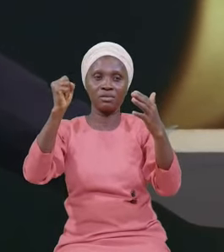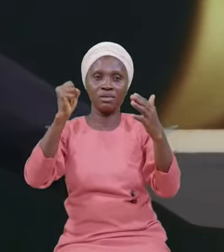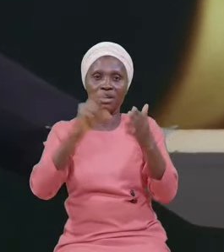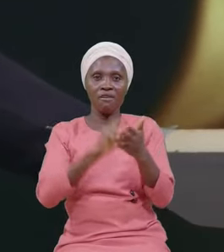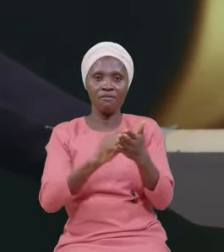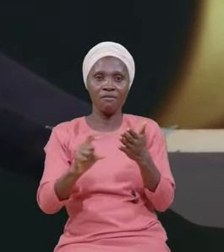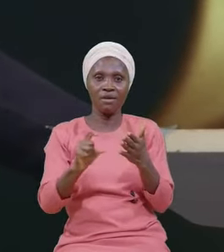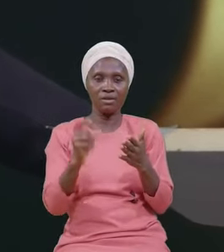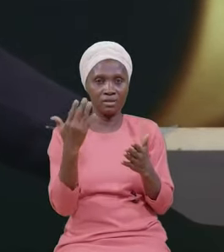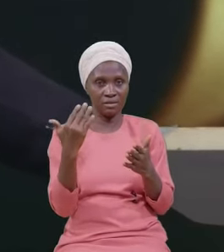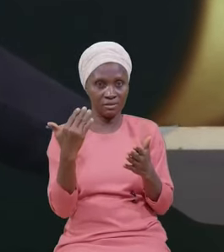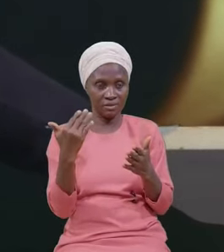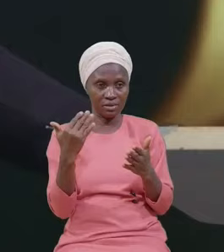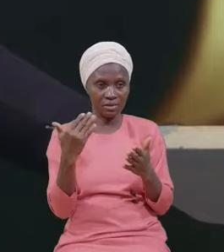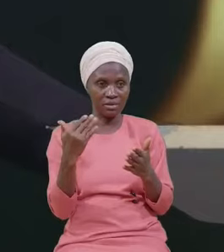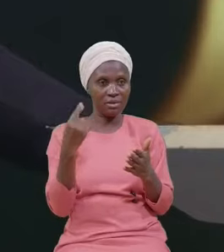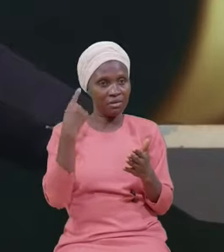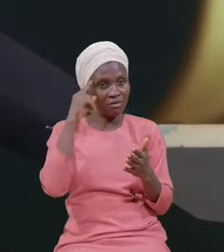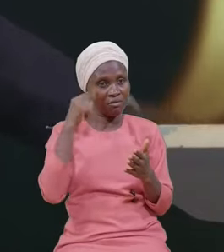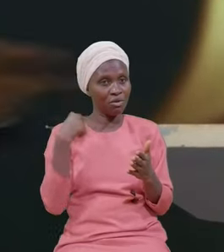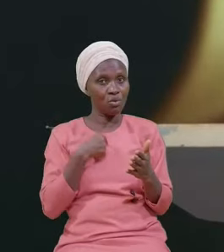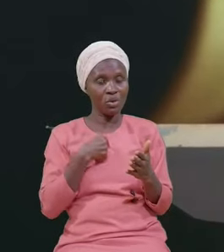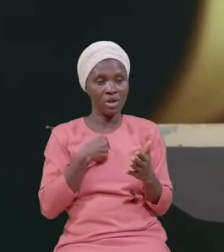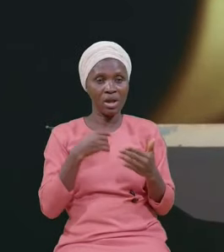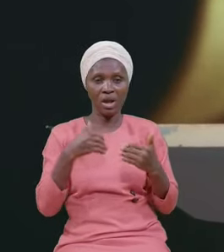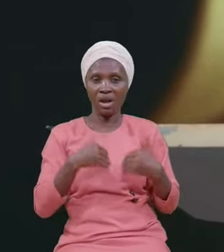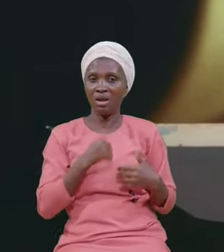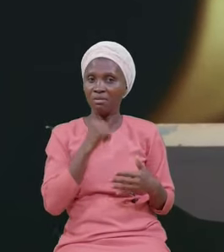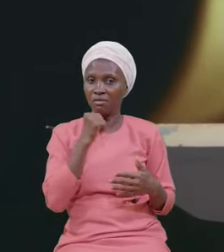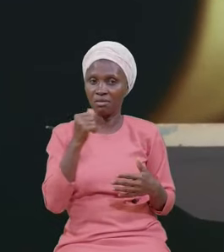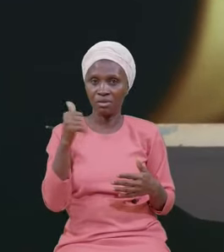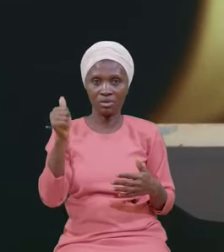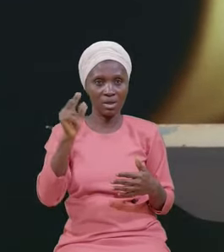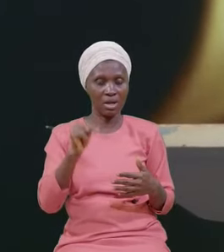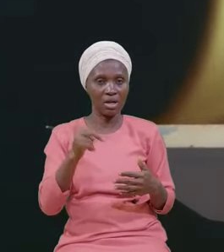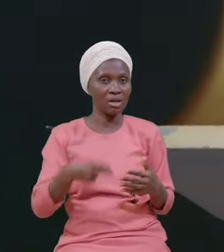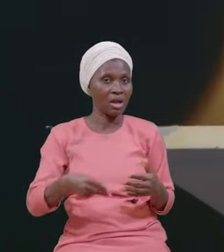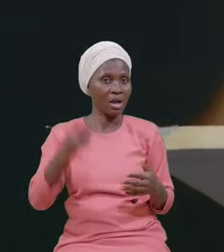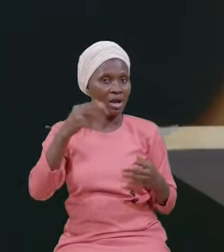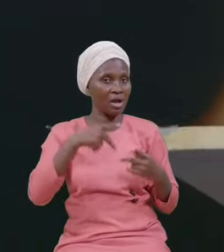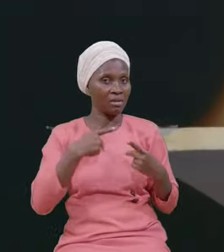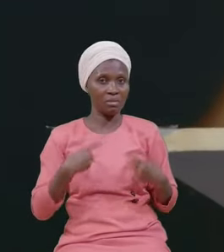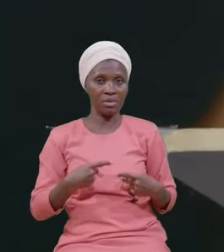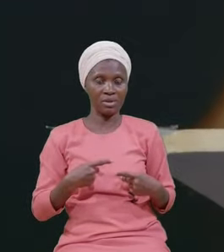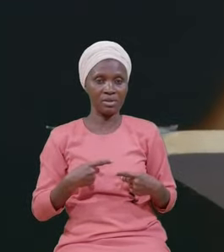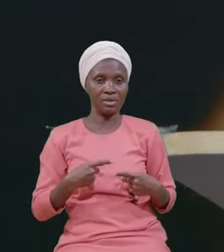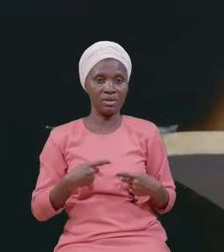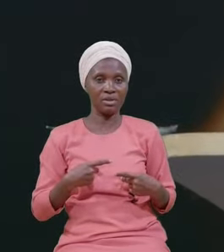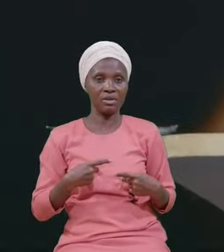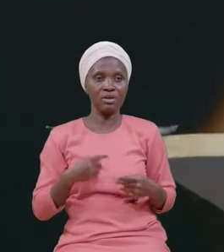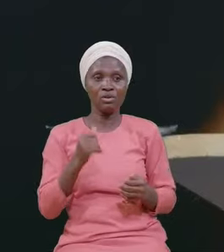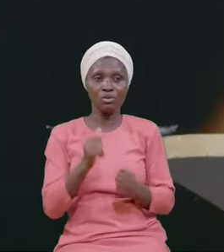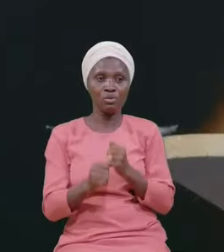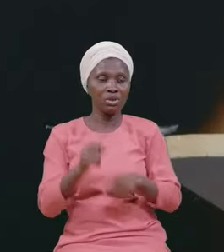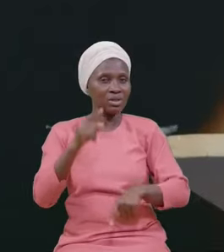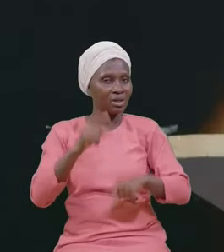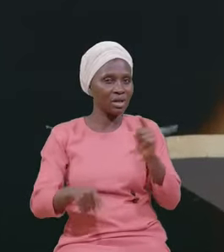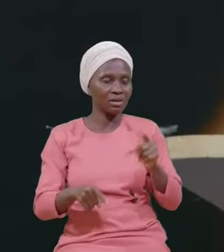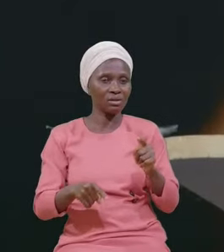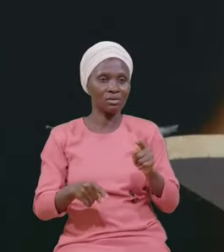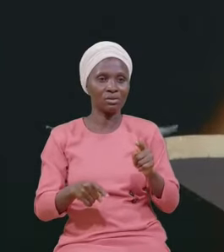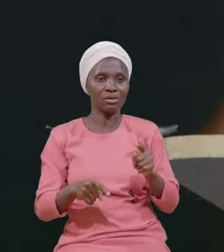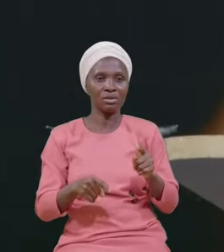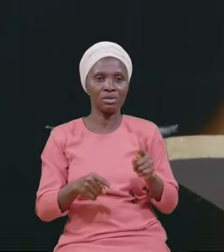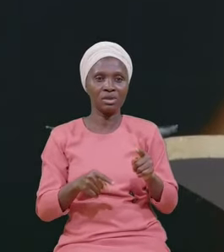have not an high priest which cannot be touched with the feeling